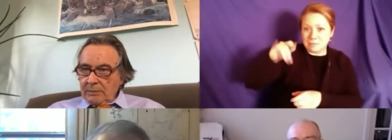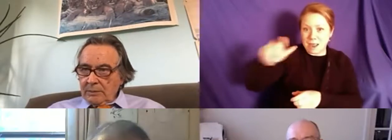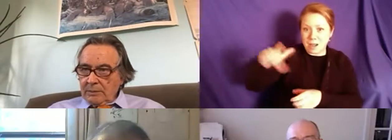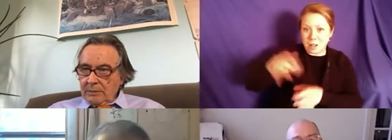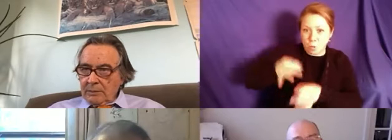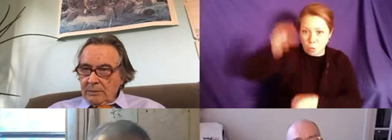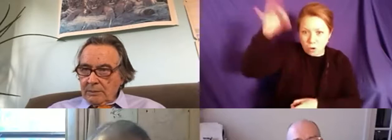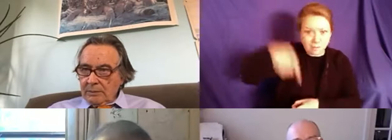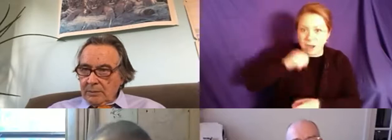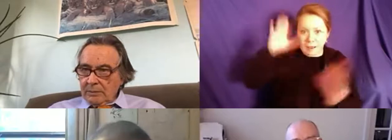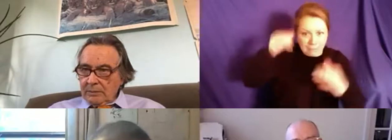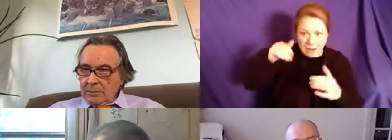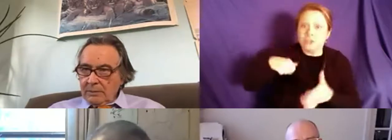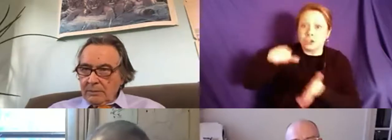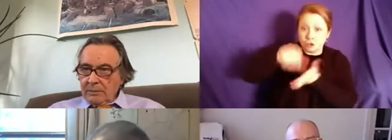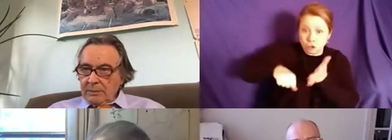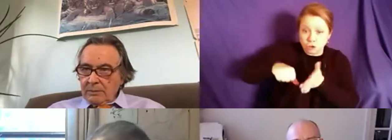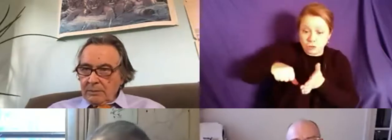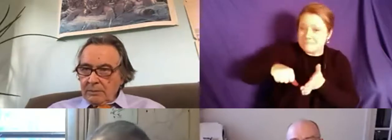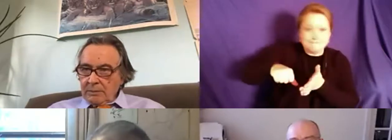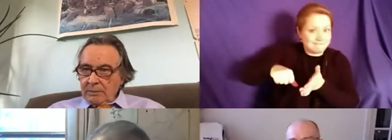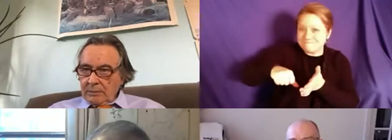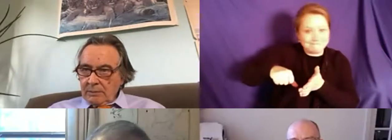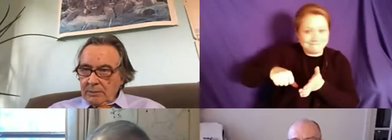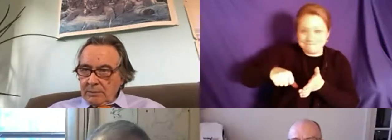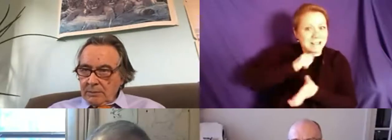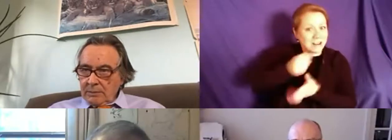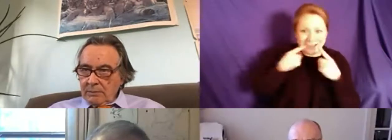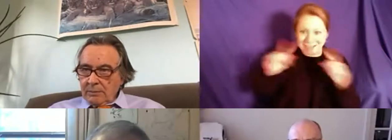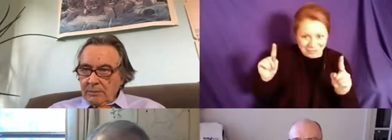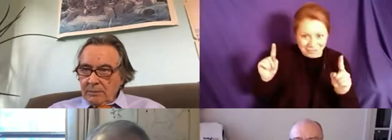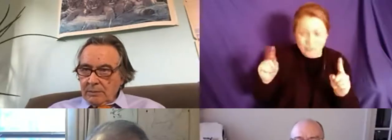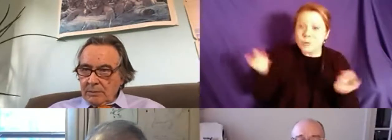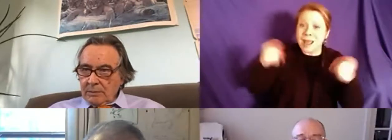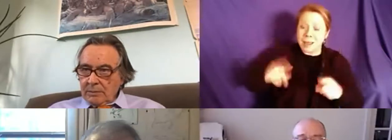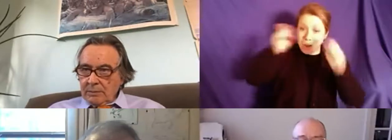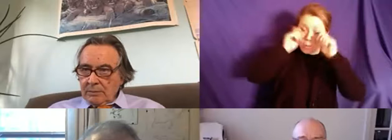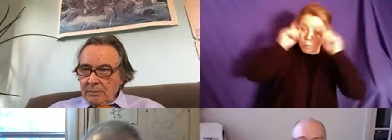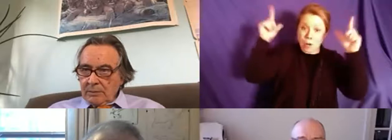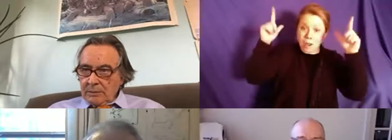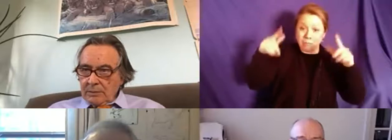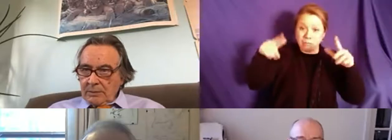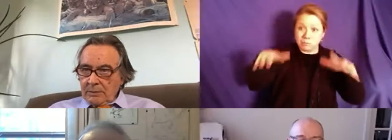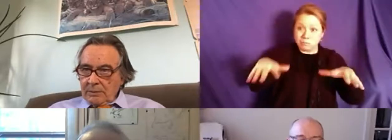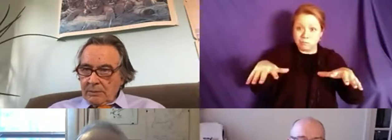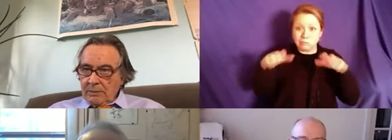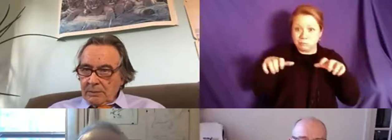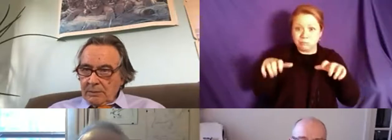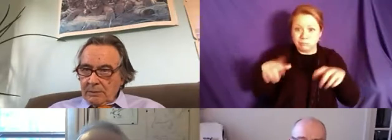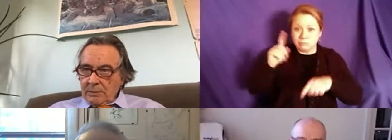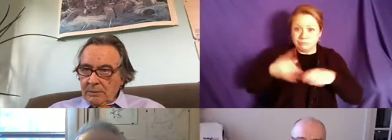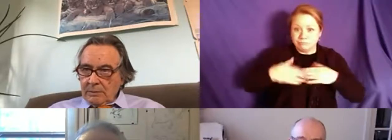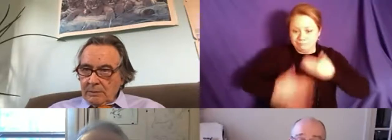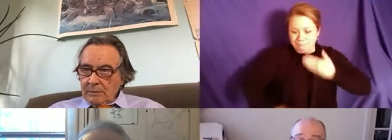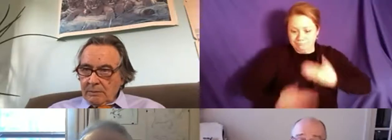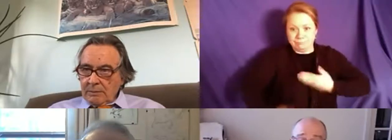And the surgery did not go as hoped. And I woke up quadriplegic from the surgery. And it